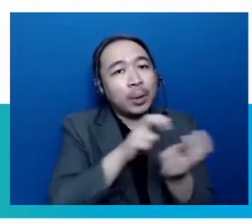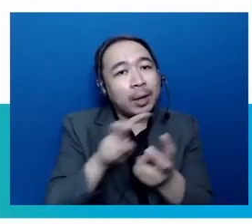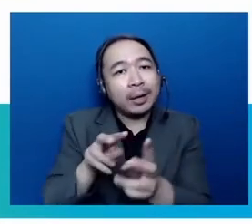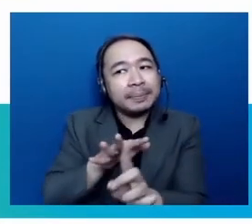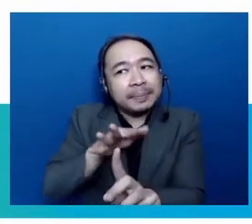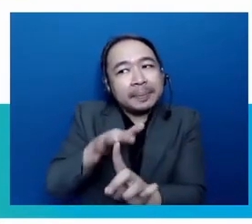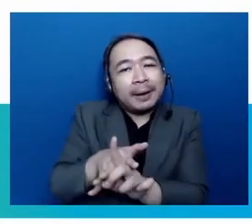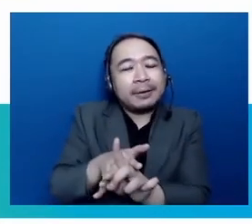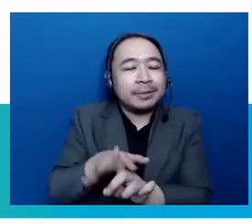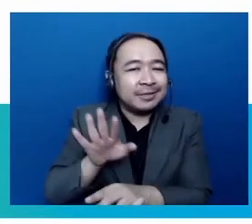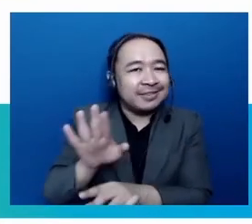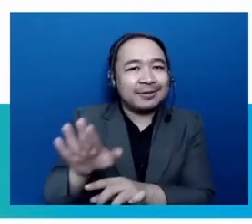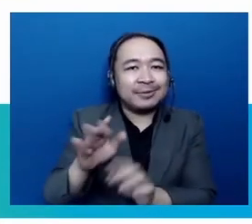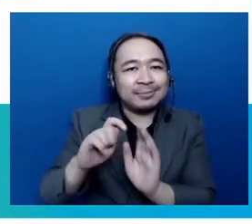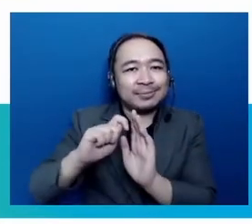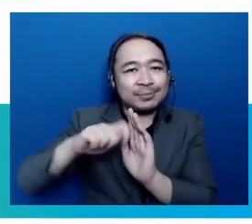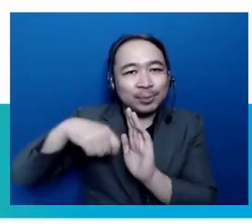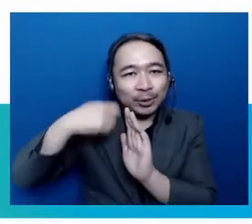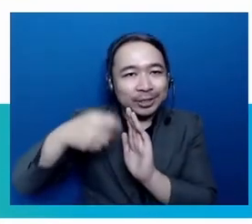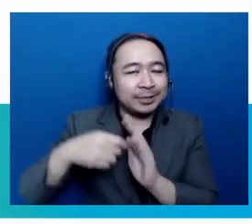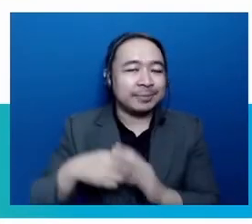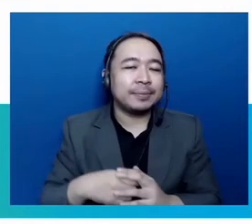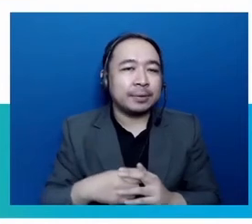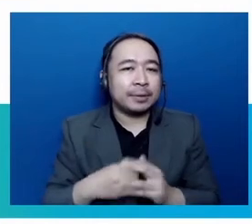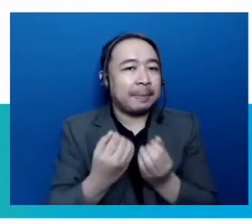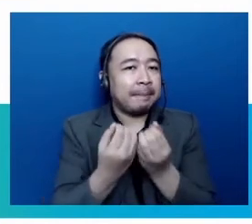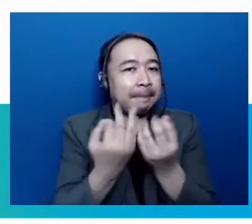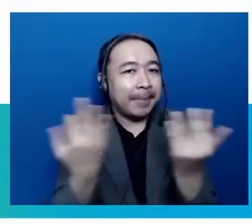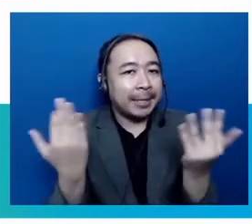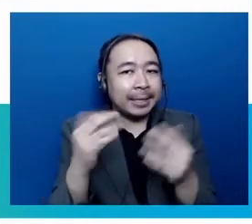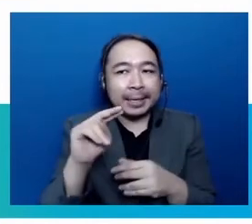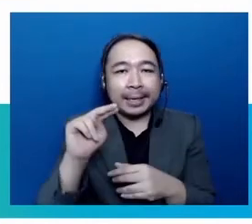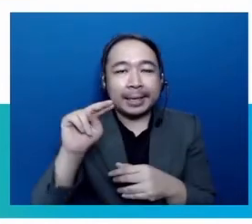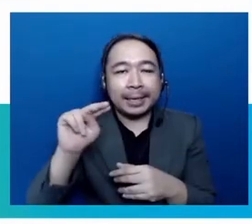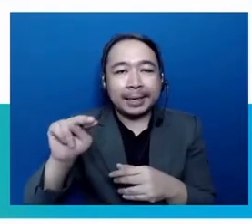are a lot of NGOs, especially for the Pacific,